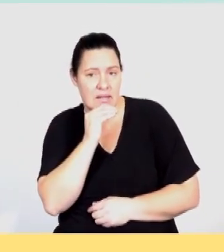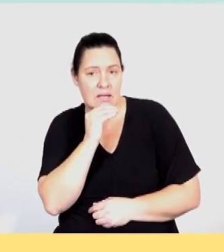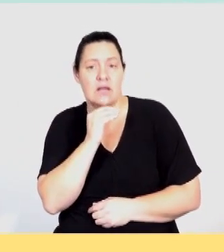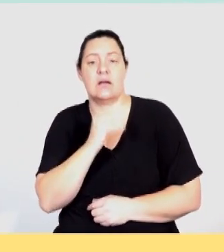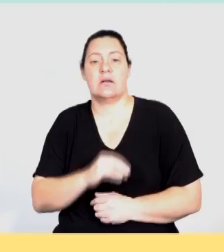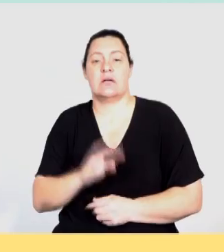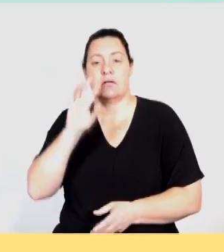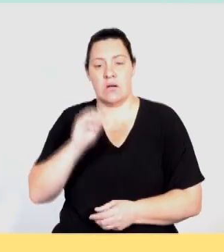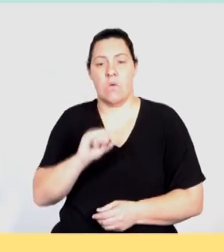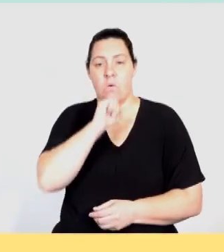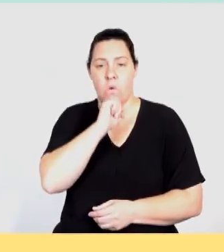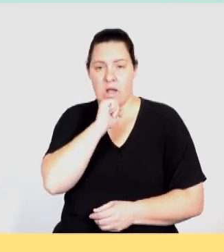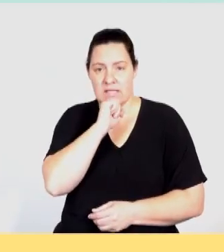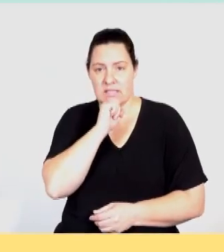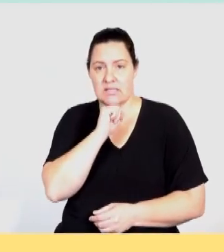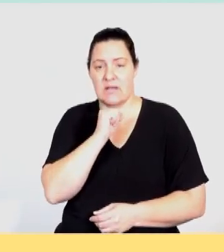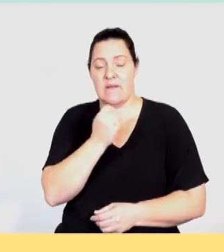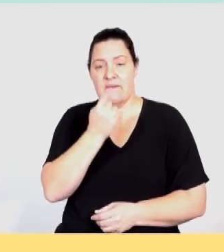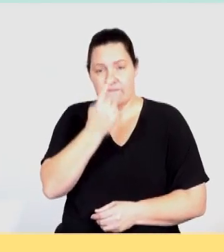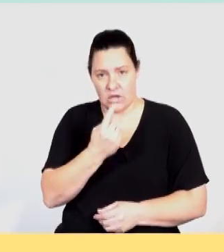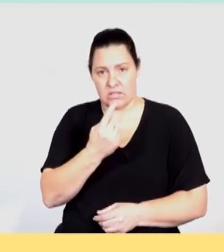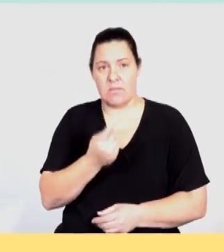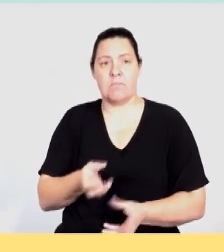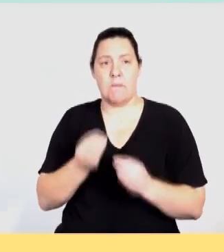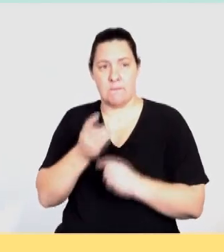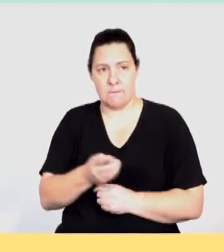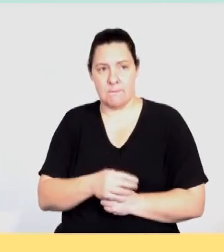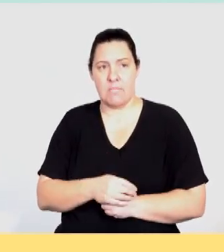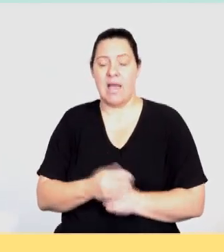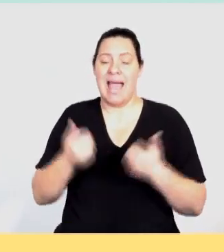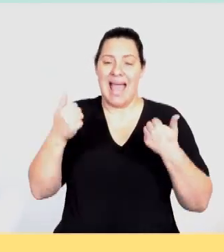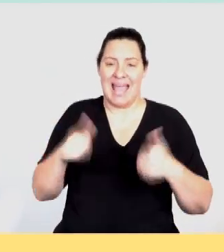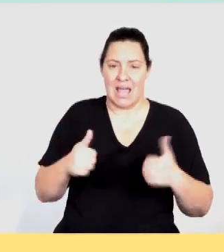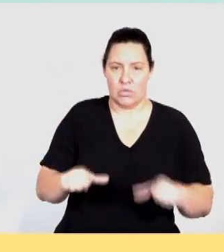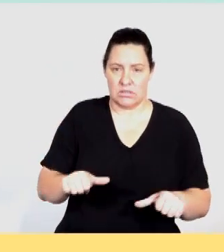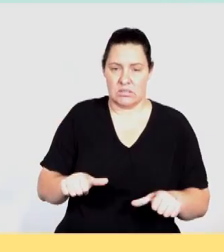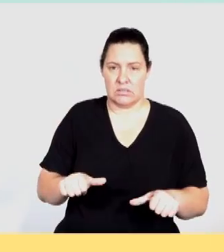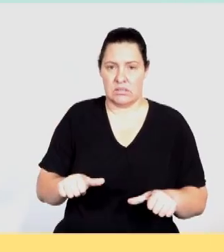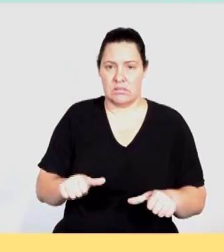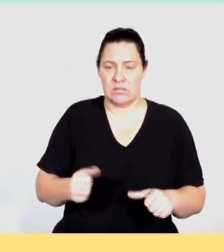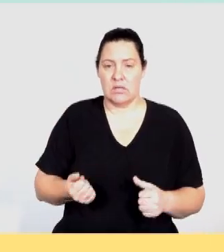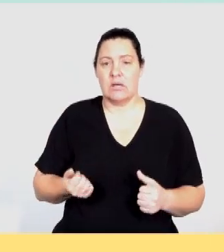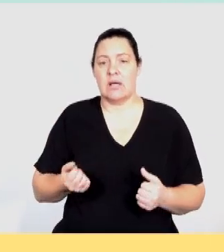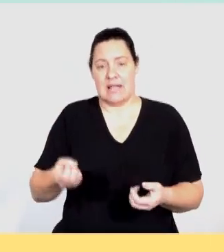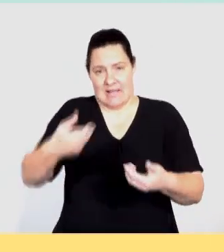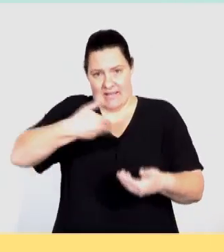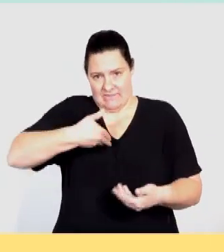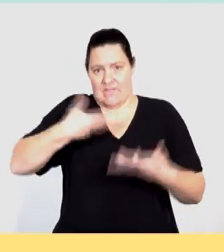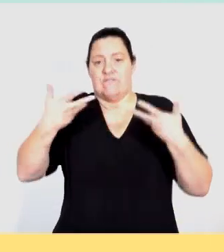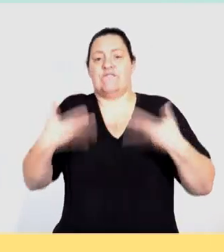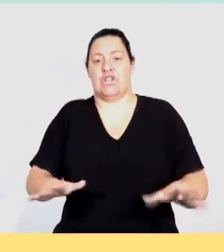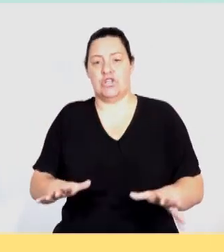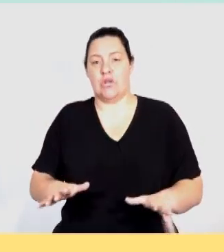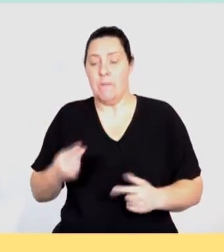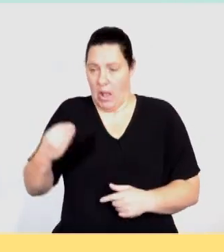means in the month of August on the 1st, we'll come here, then we say accounts rendered. This